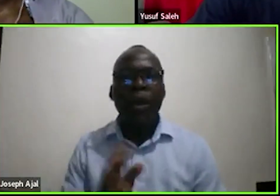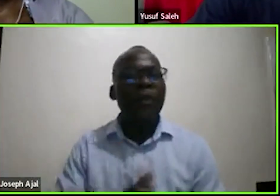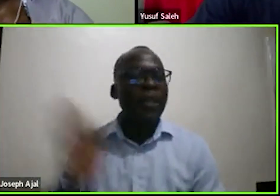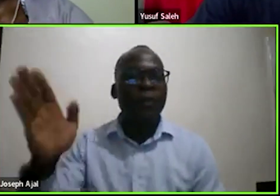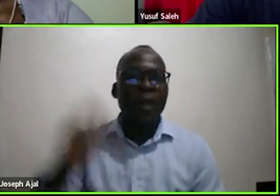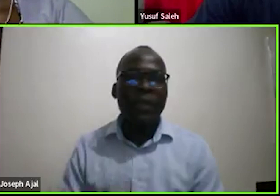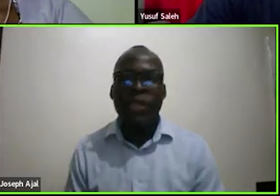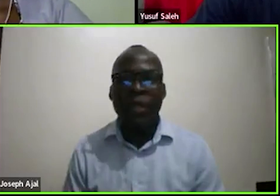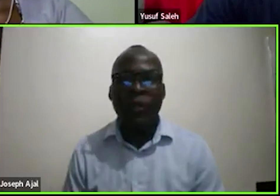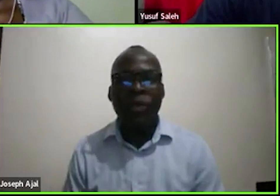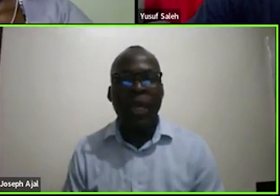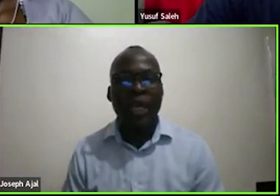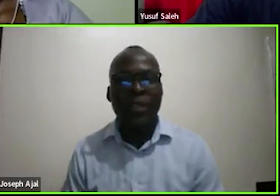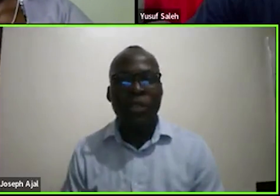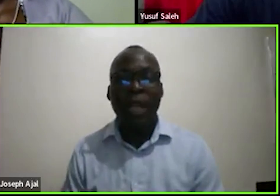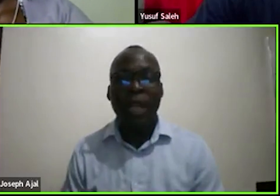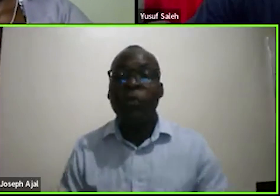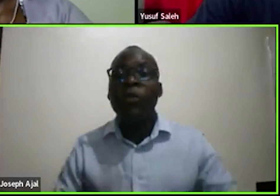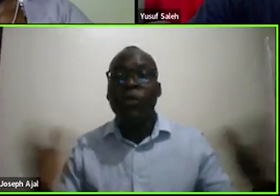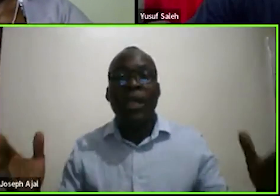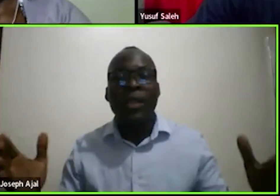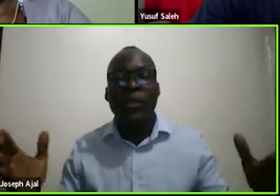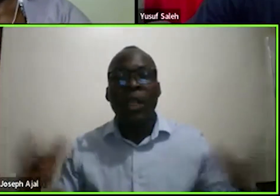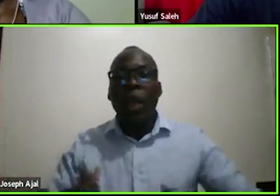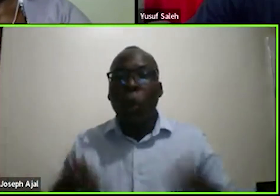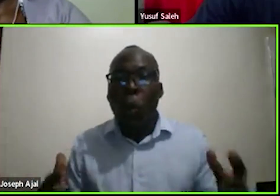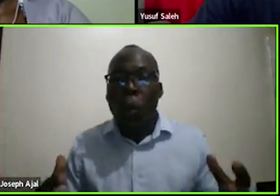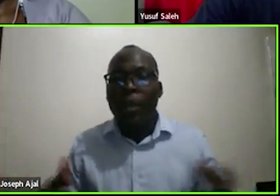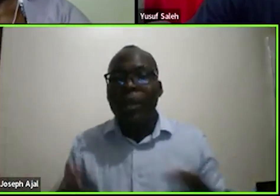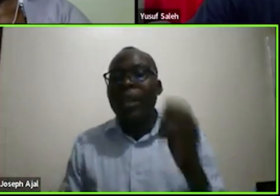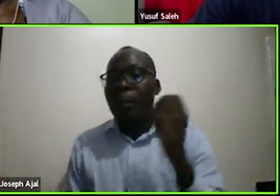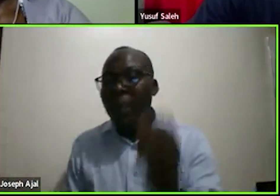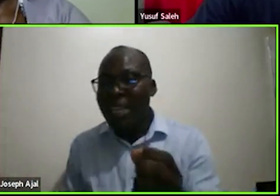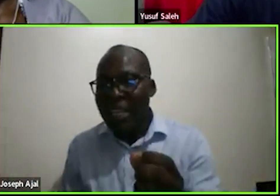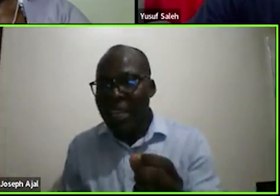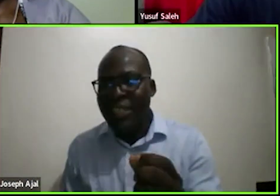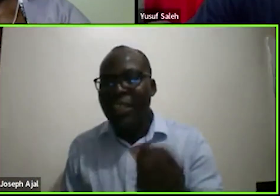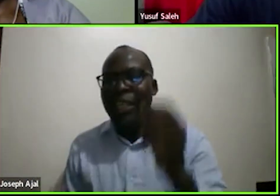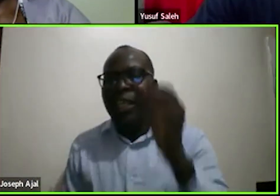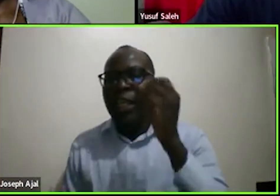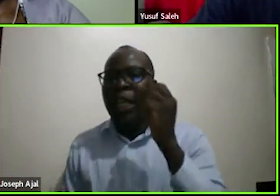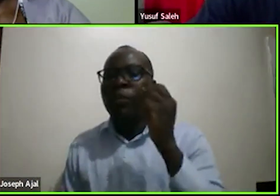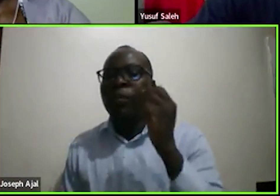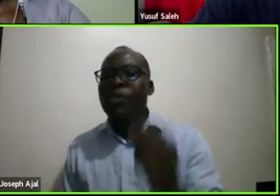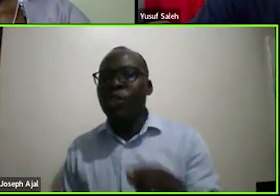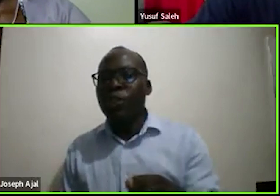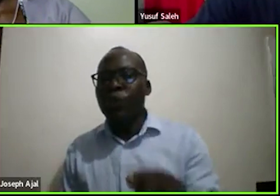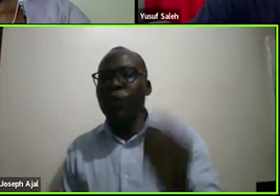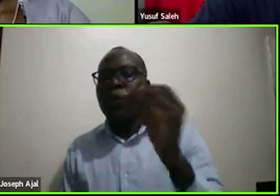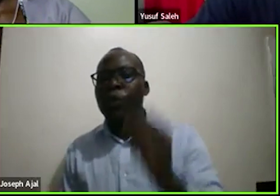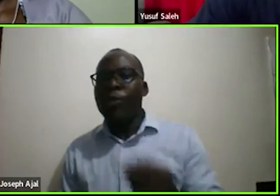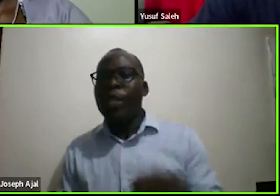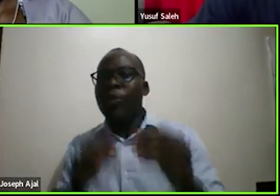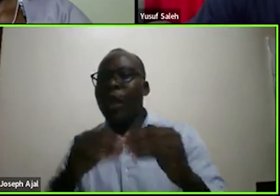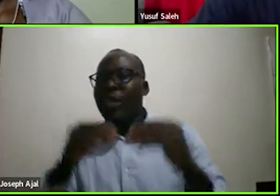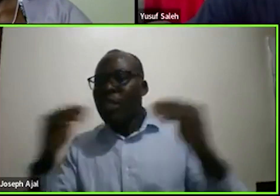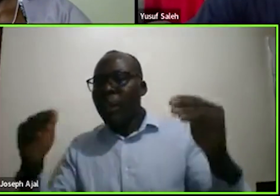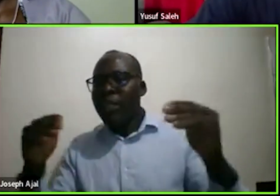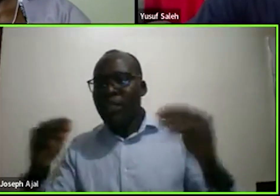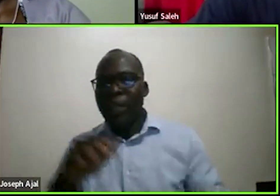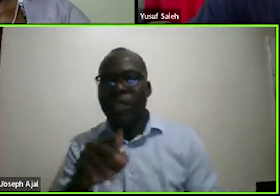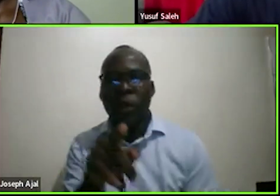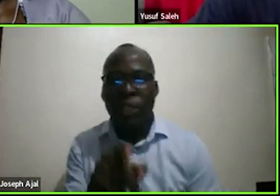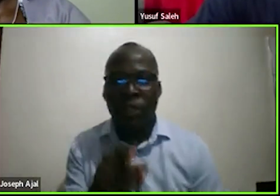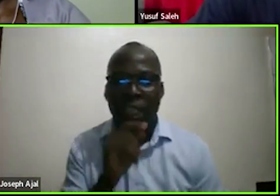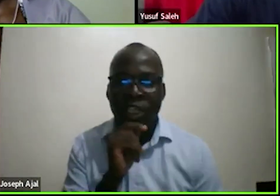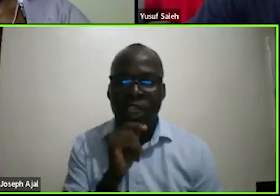retired, long after you've left the scene of that organization and moved on to other things. Or better yet, it will position you for growth into other